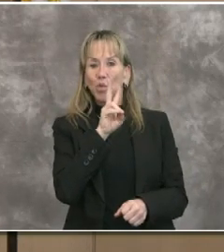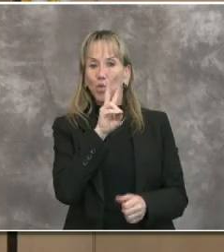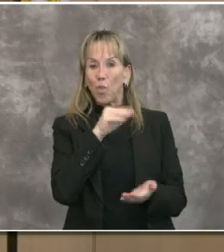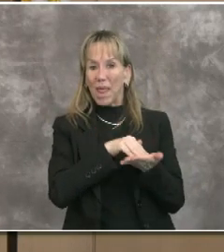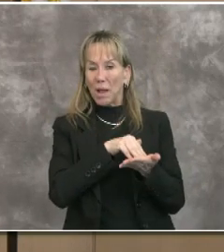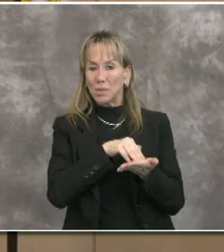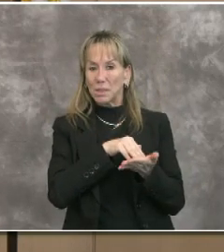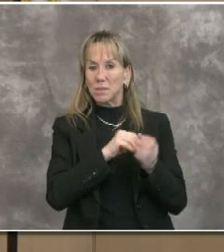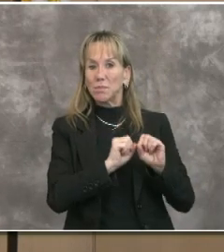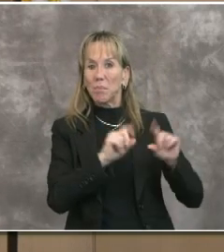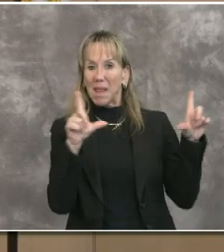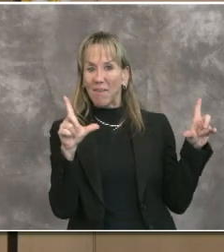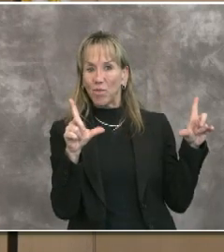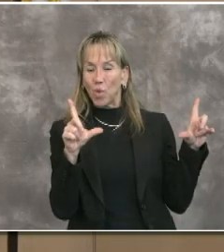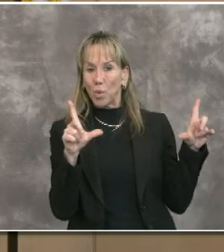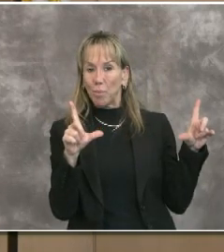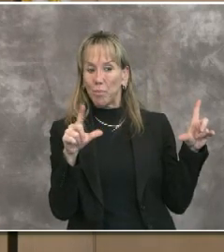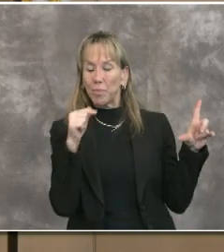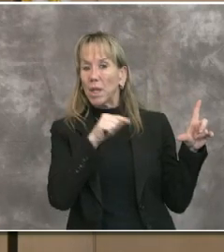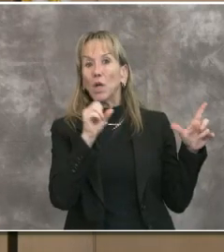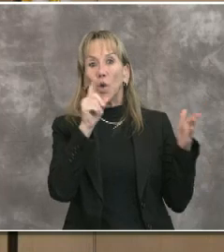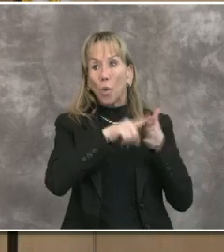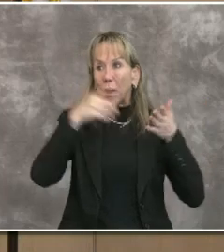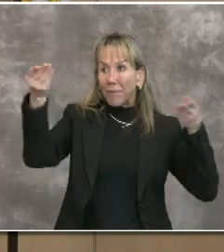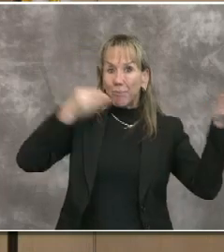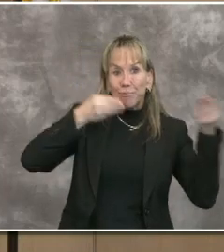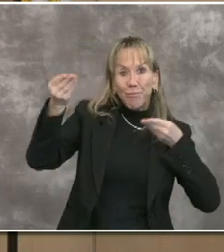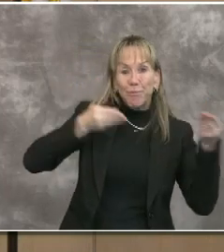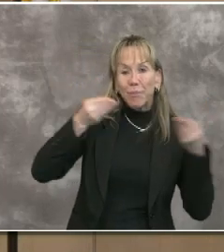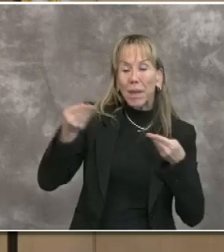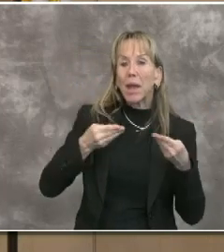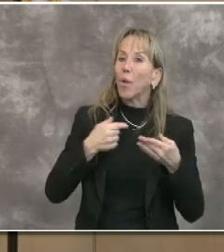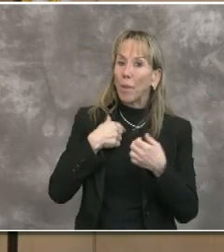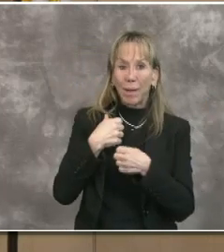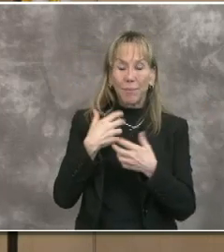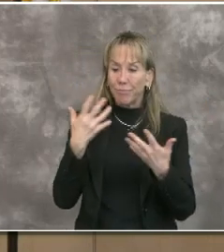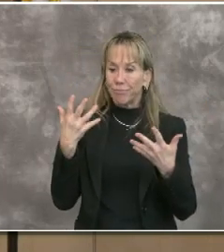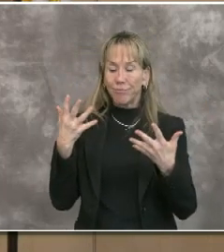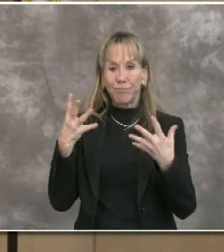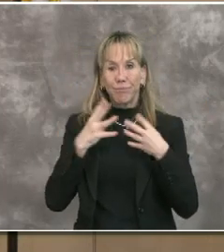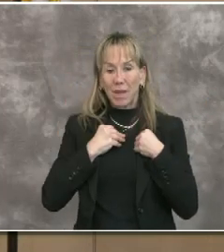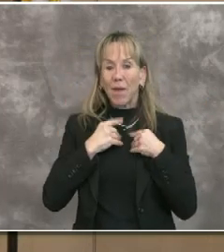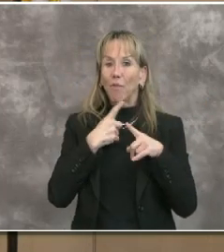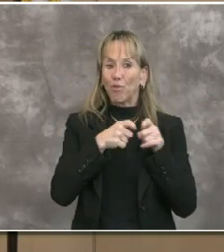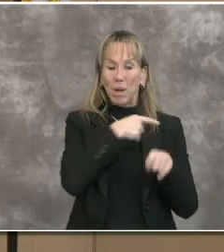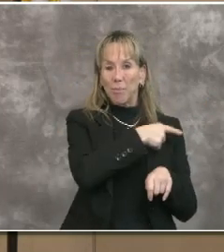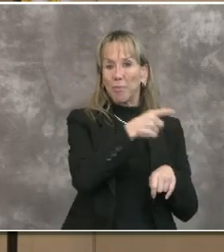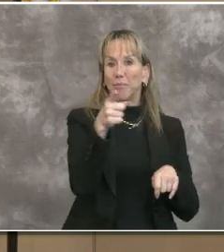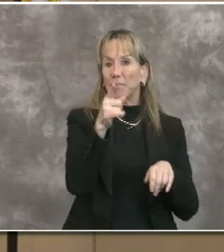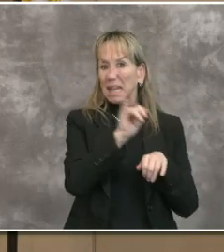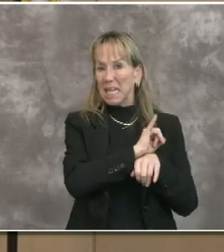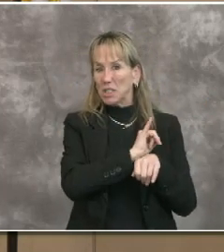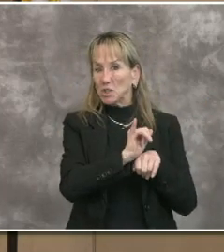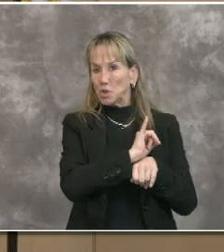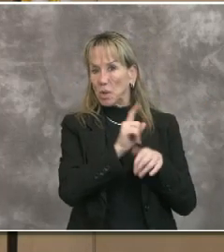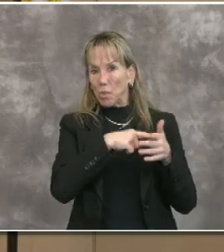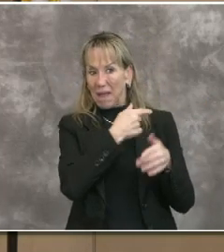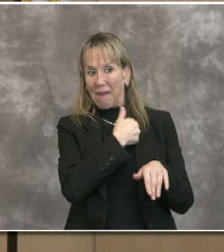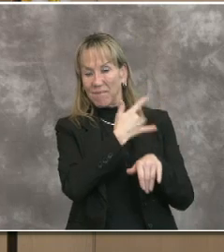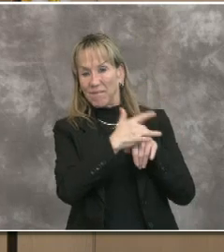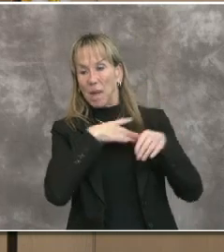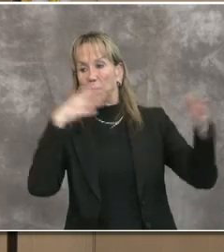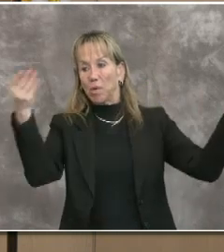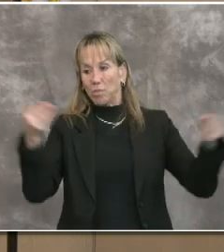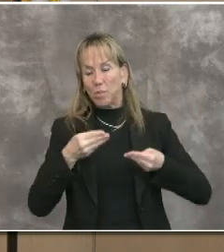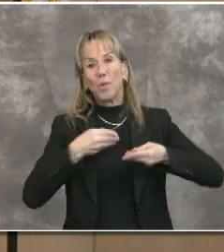And we get what's available from the industry. So we